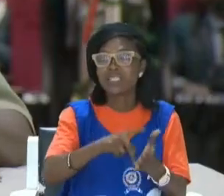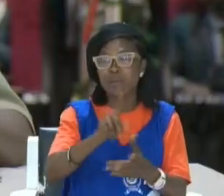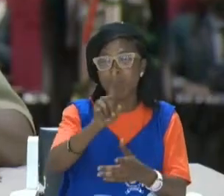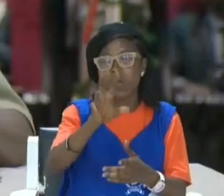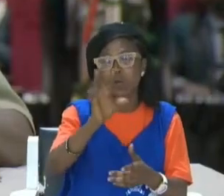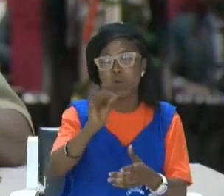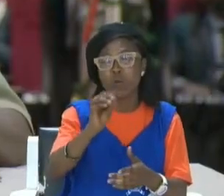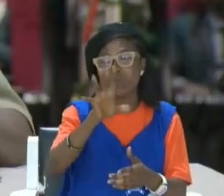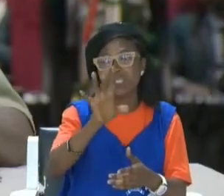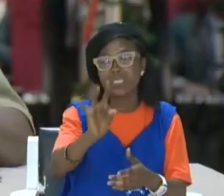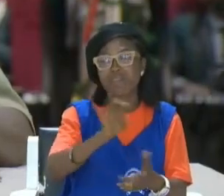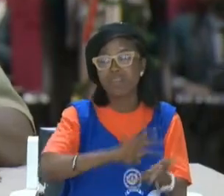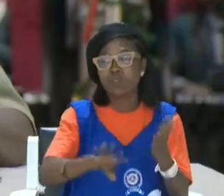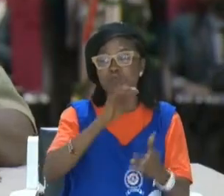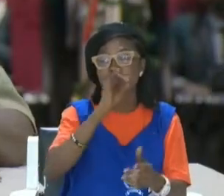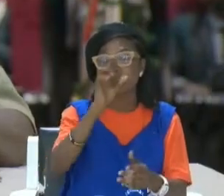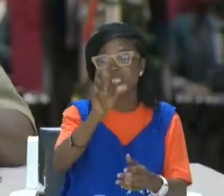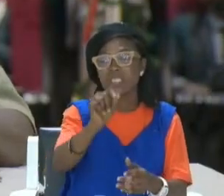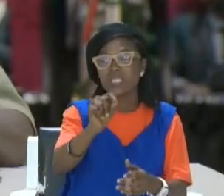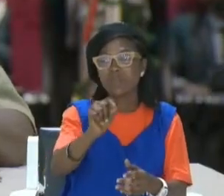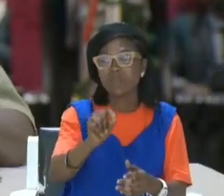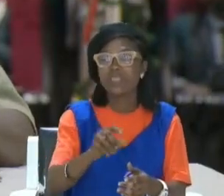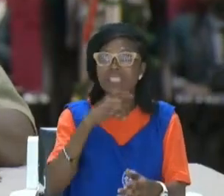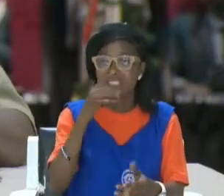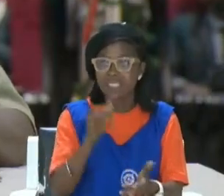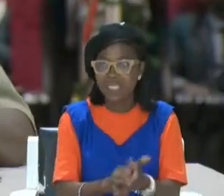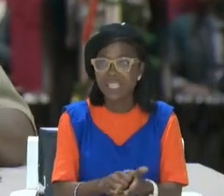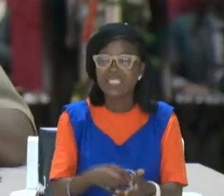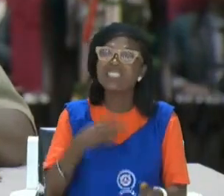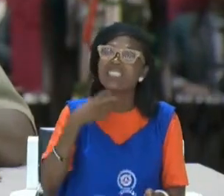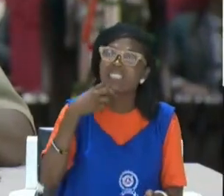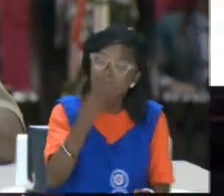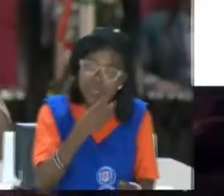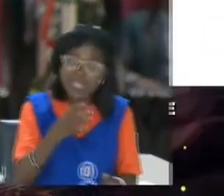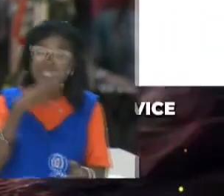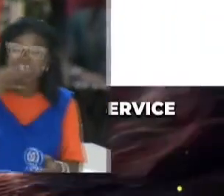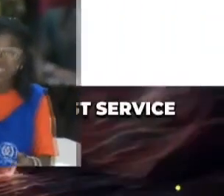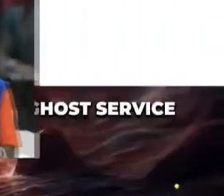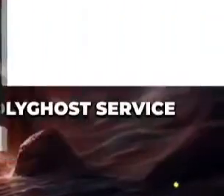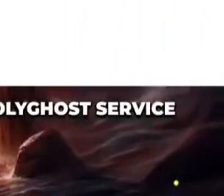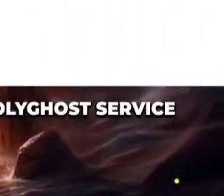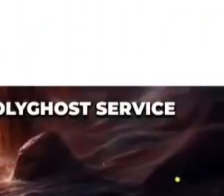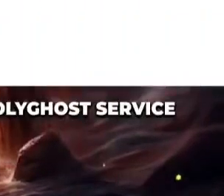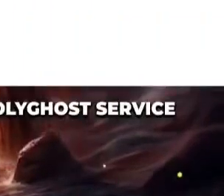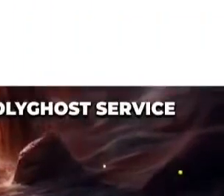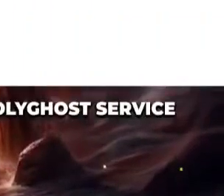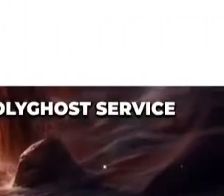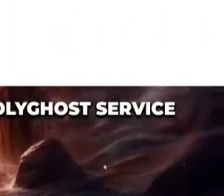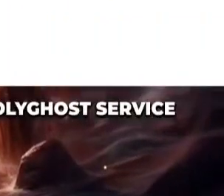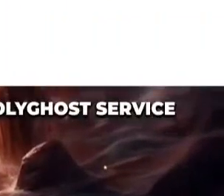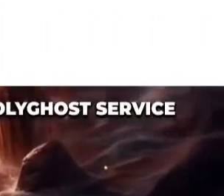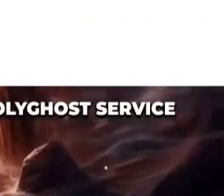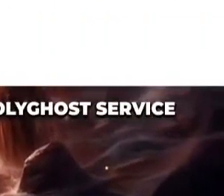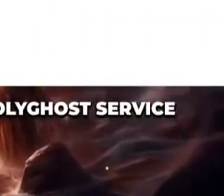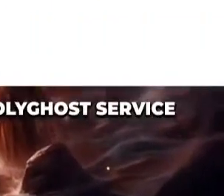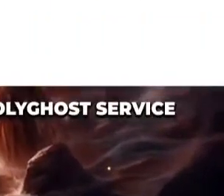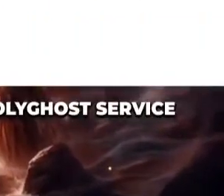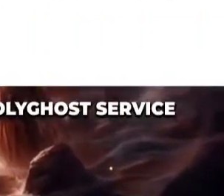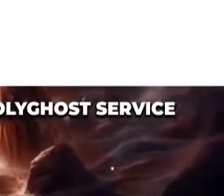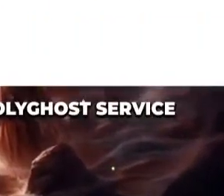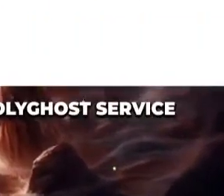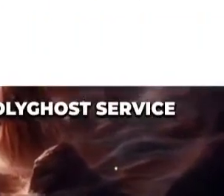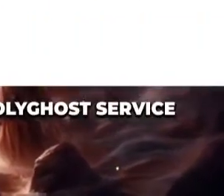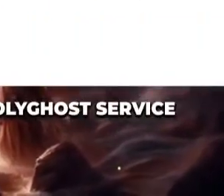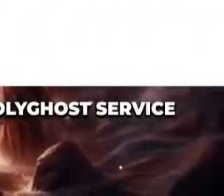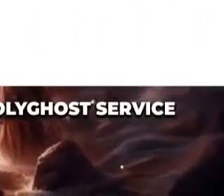Psalm 107 verse 20, he said, he sent his word and he healed them and delivered them from